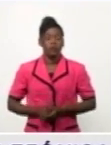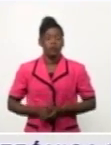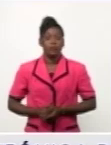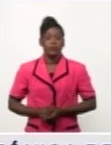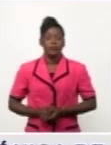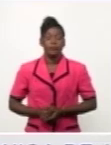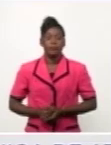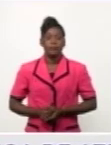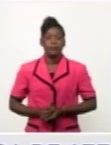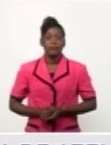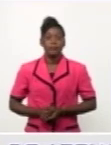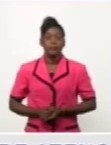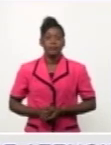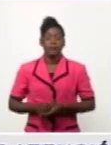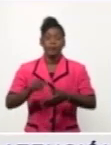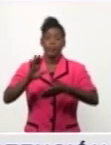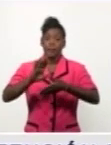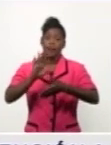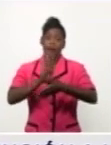5.5%.